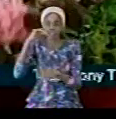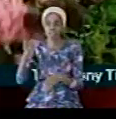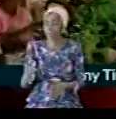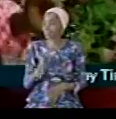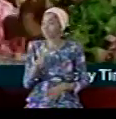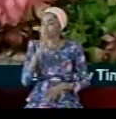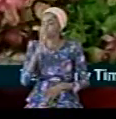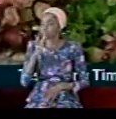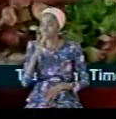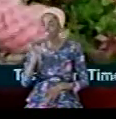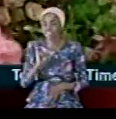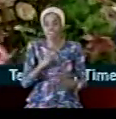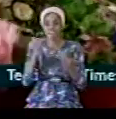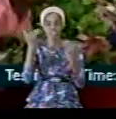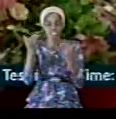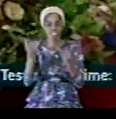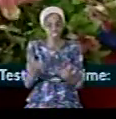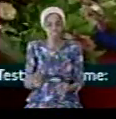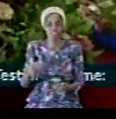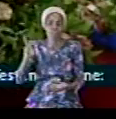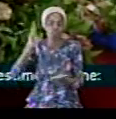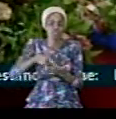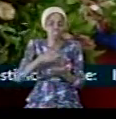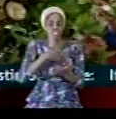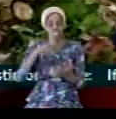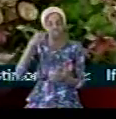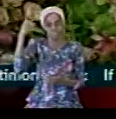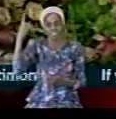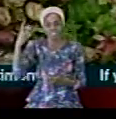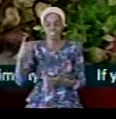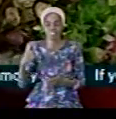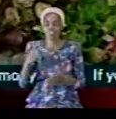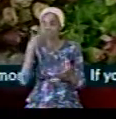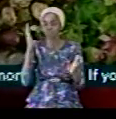I read, I understand. Praise the Lord.